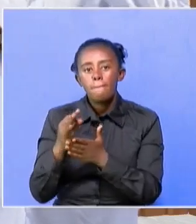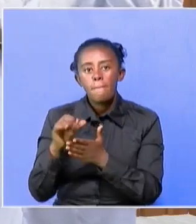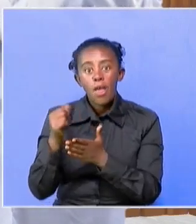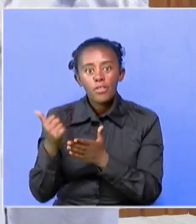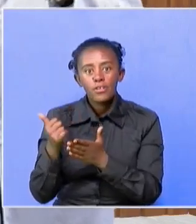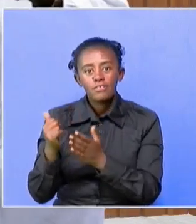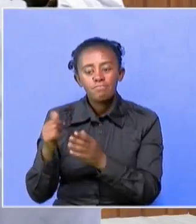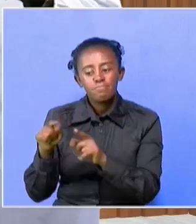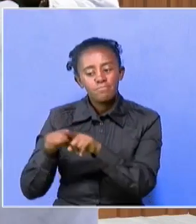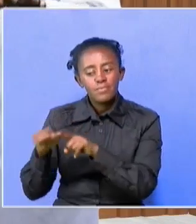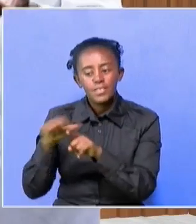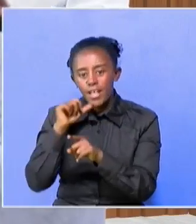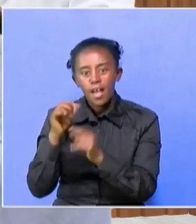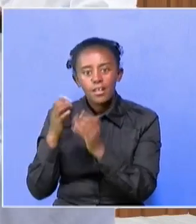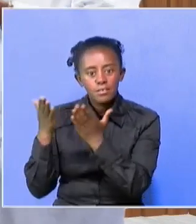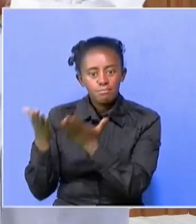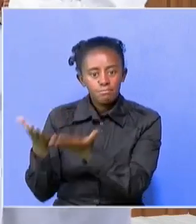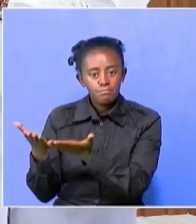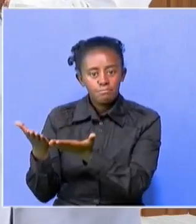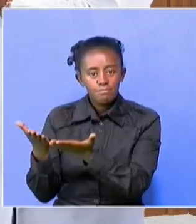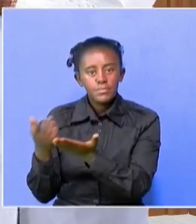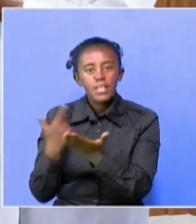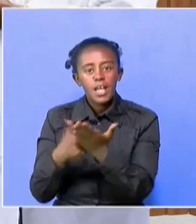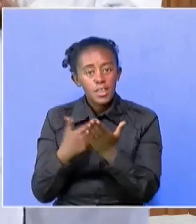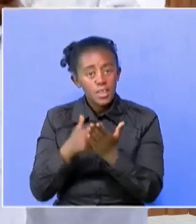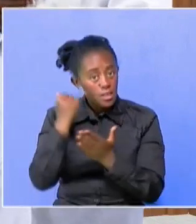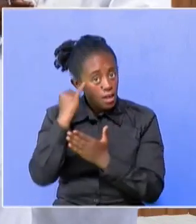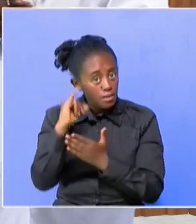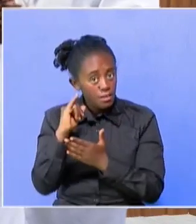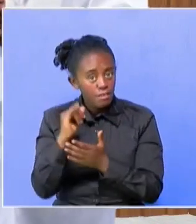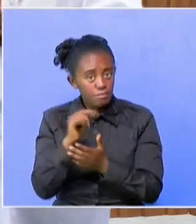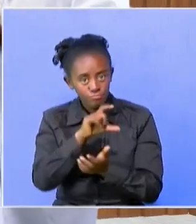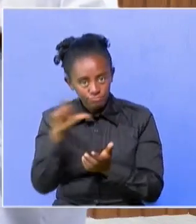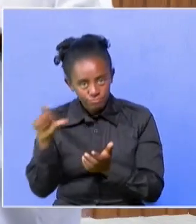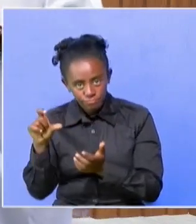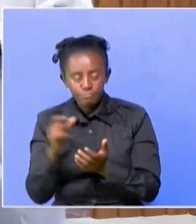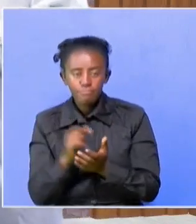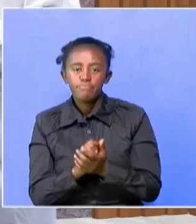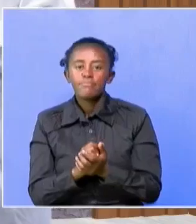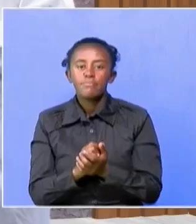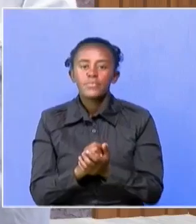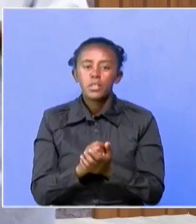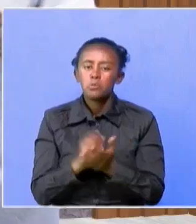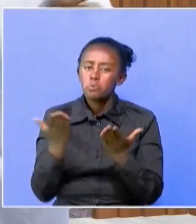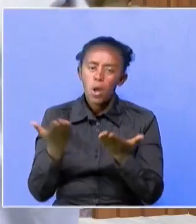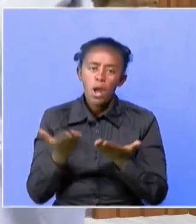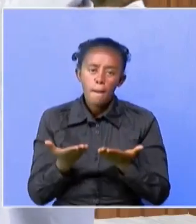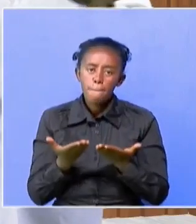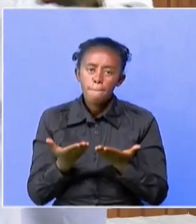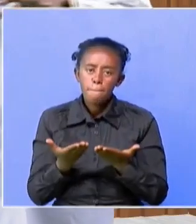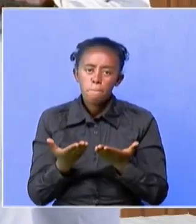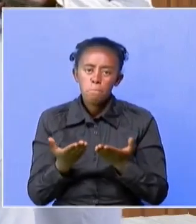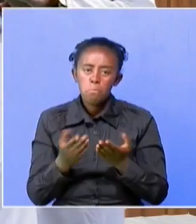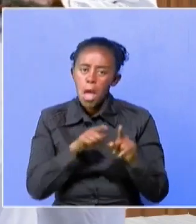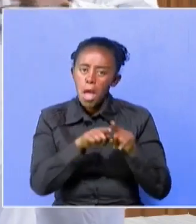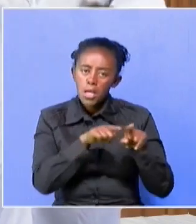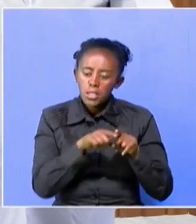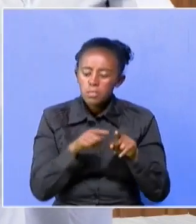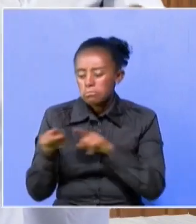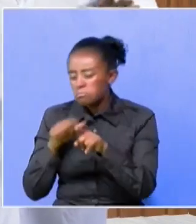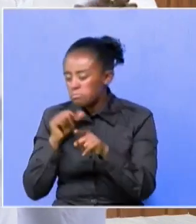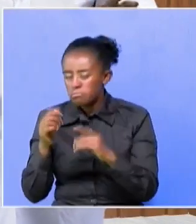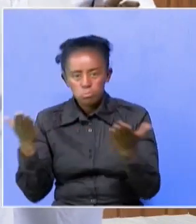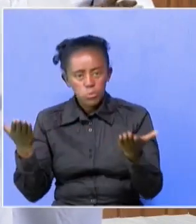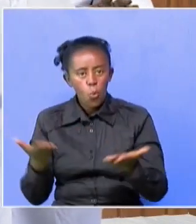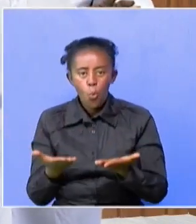are what disagreeing about this idea, etc. You are welcome to take any kind of the idea.